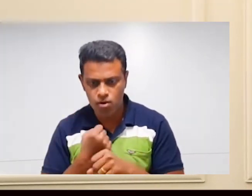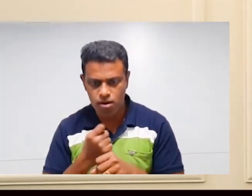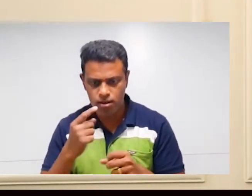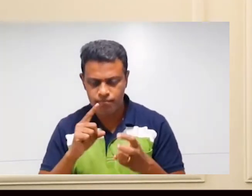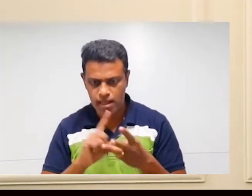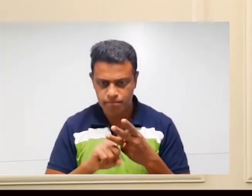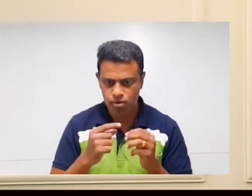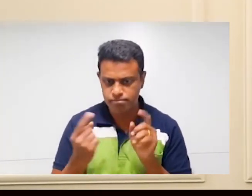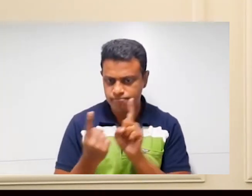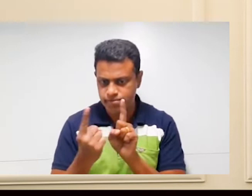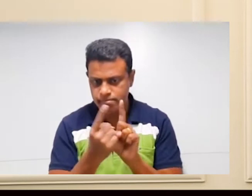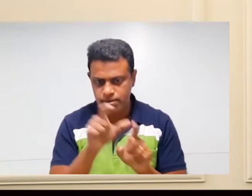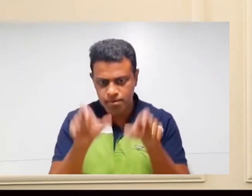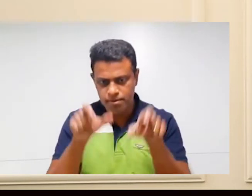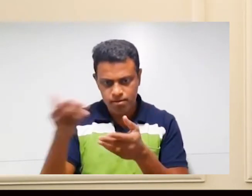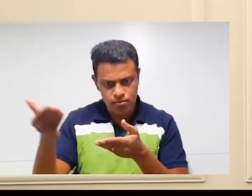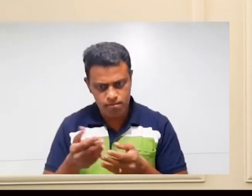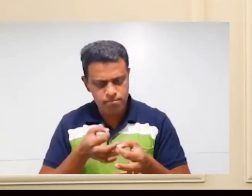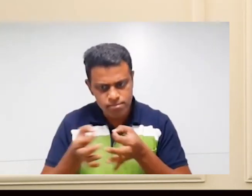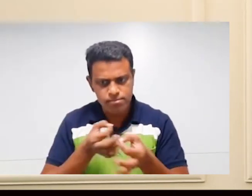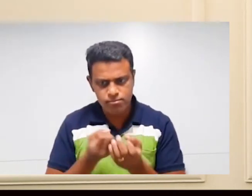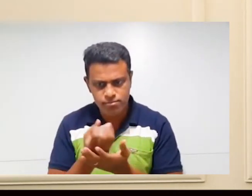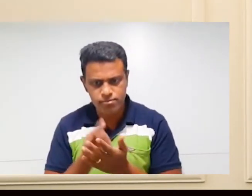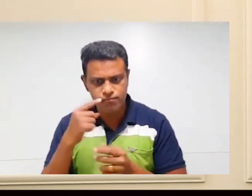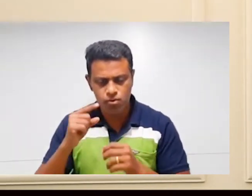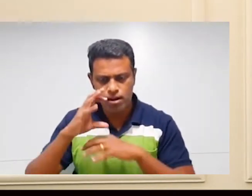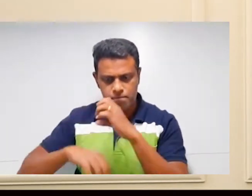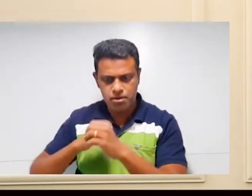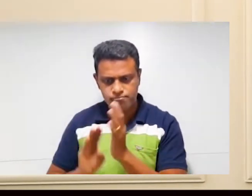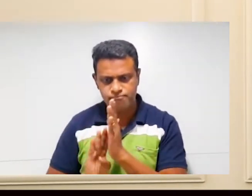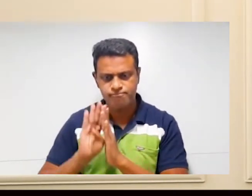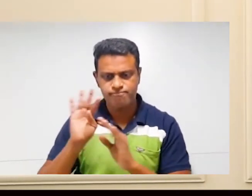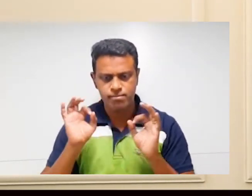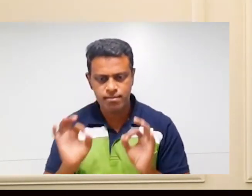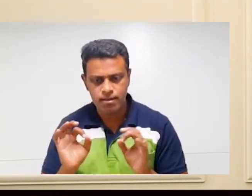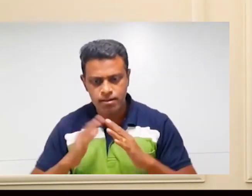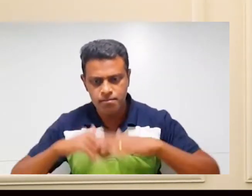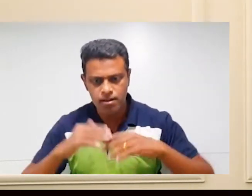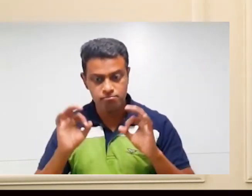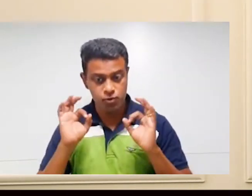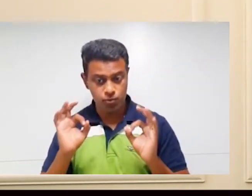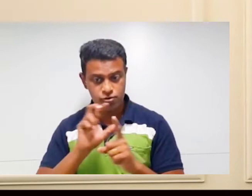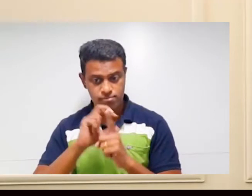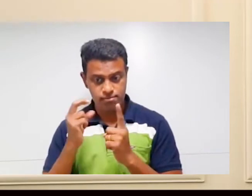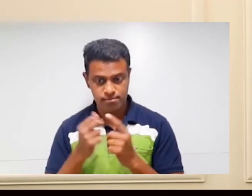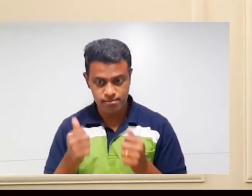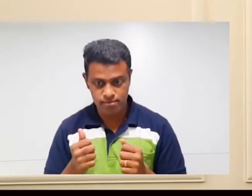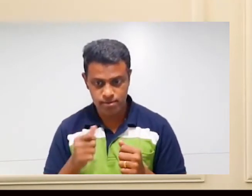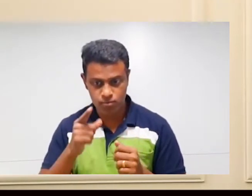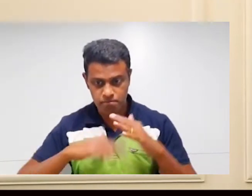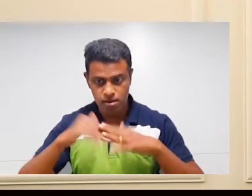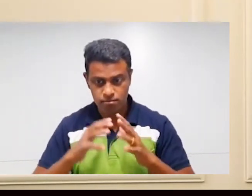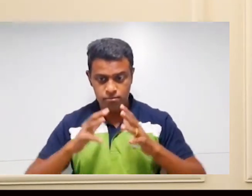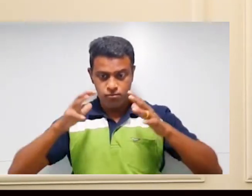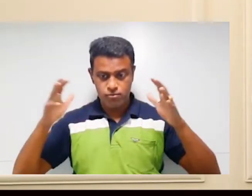you keep on doing what you feel be routine, but you're building not only a magnificent organization, but you're building a magnificent